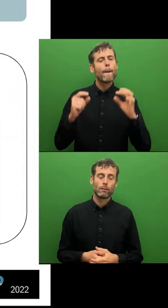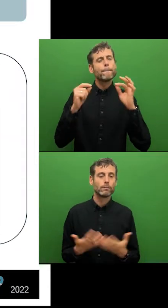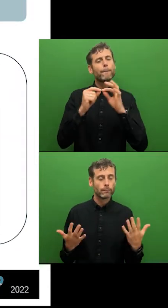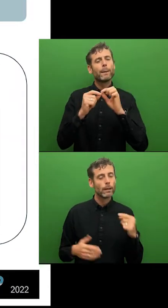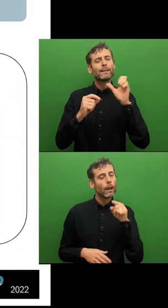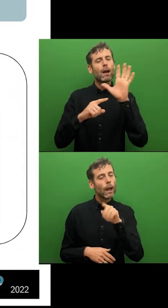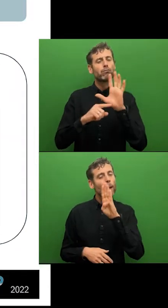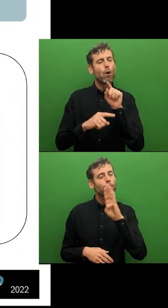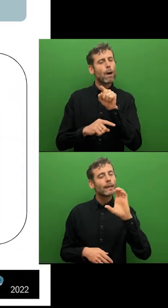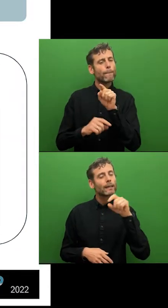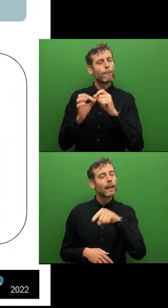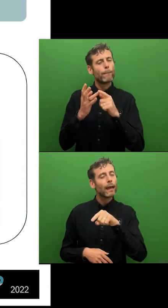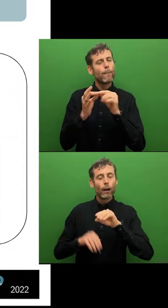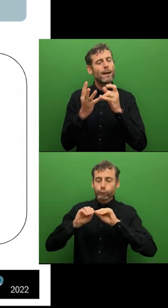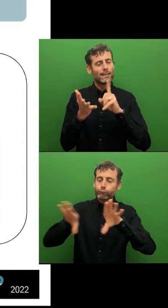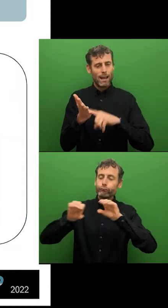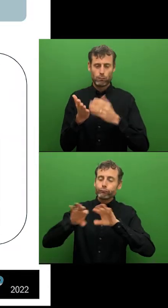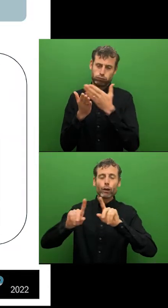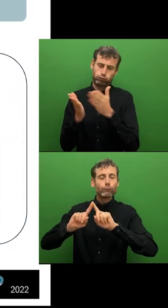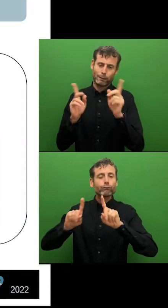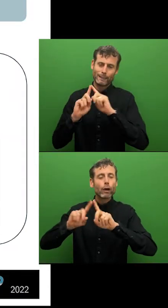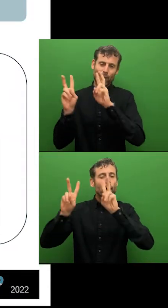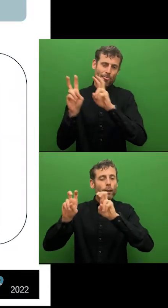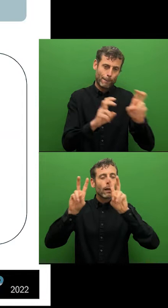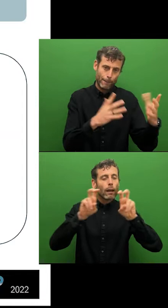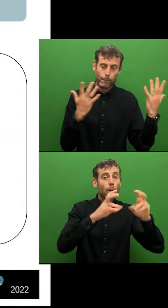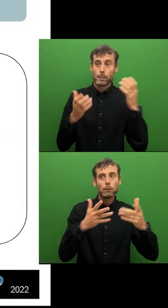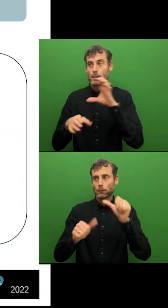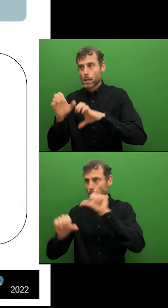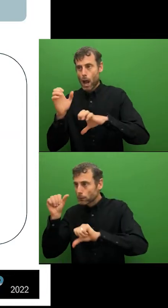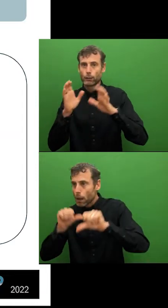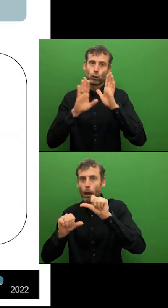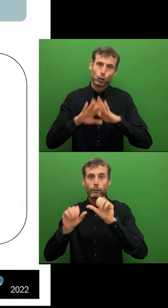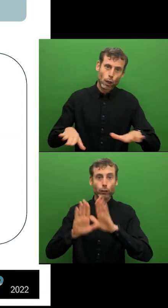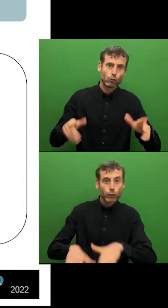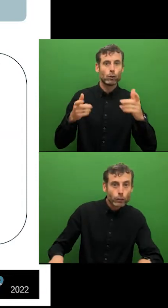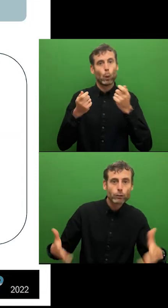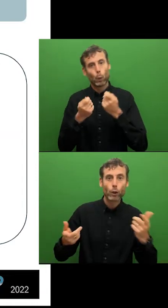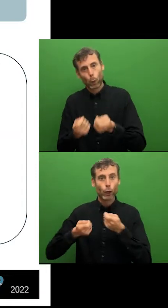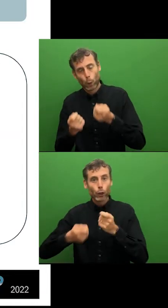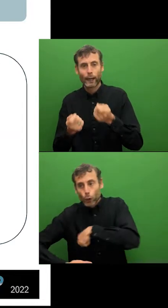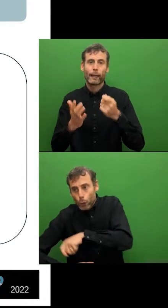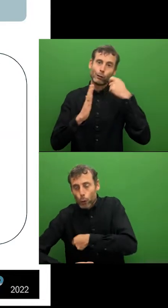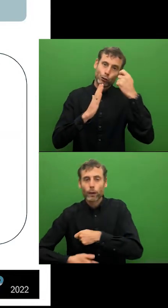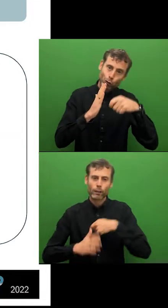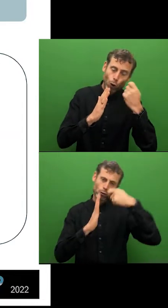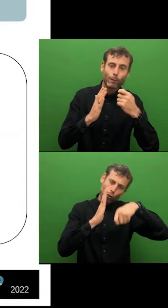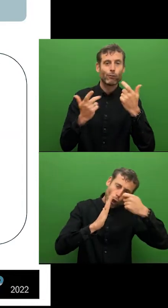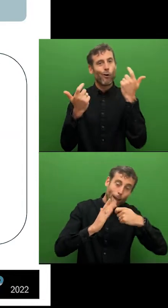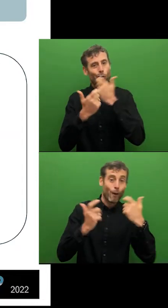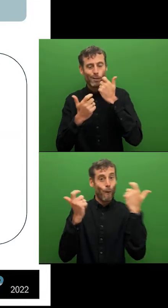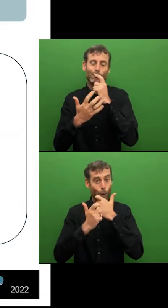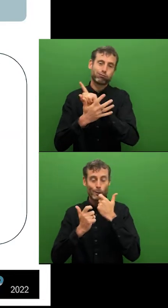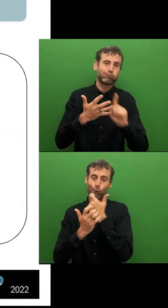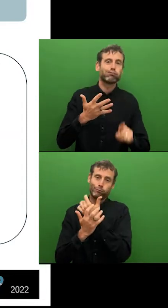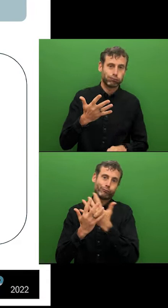The BBC programs in BobSL cover a wide range of topics. There are plenty of science shows, children's shows, cooking shows,